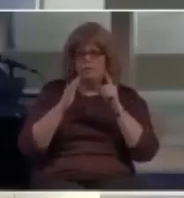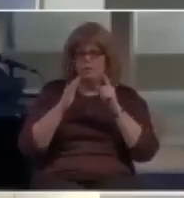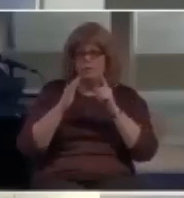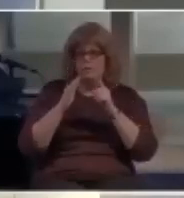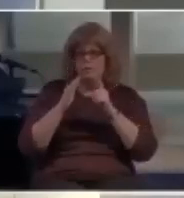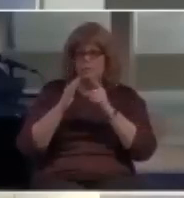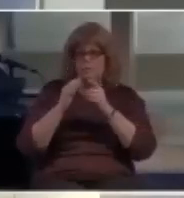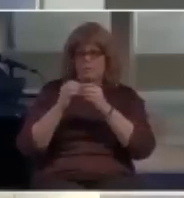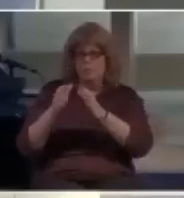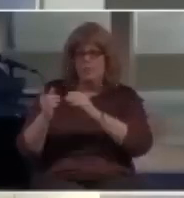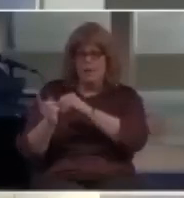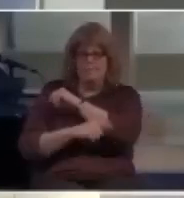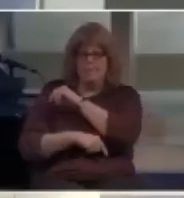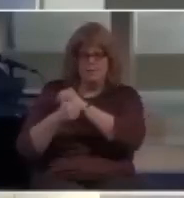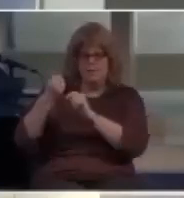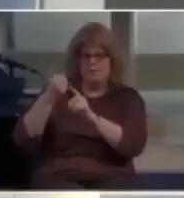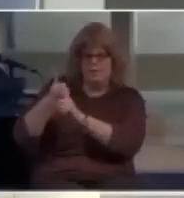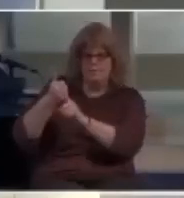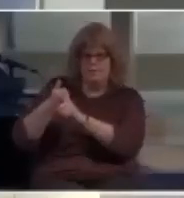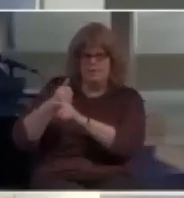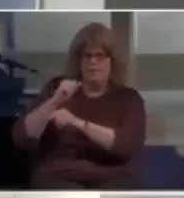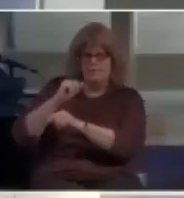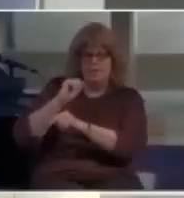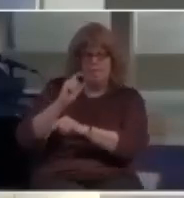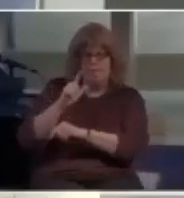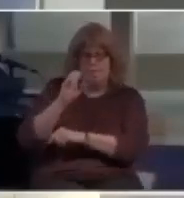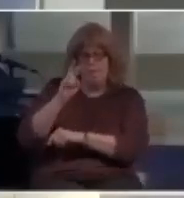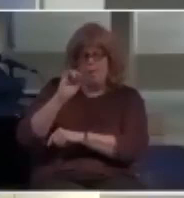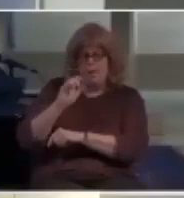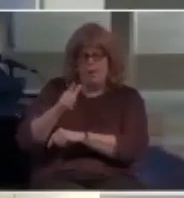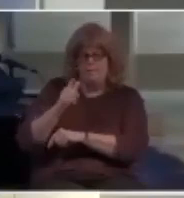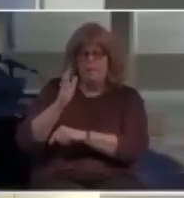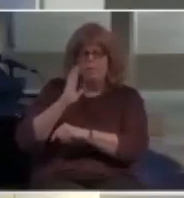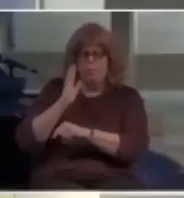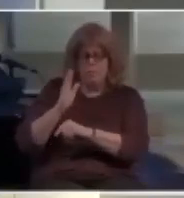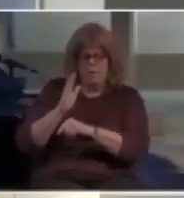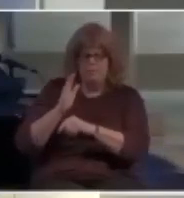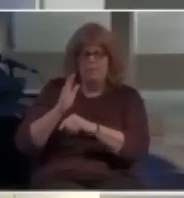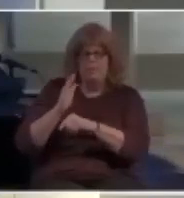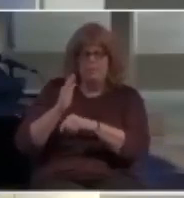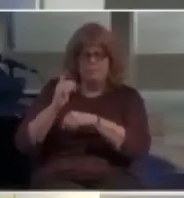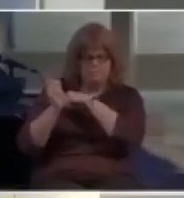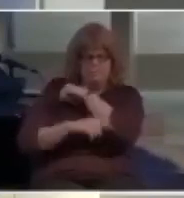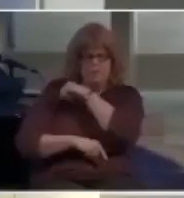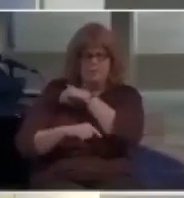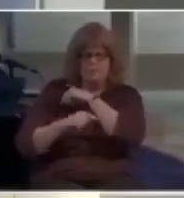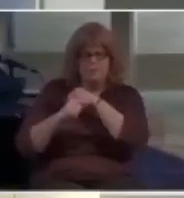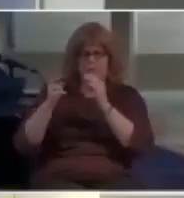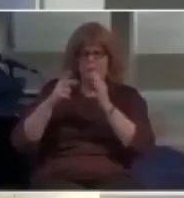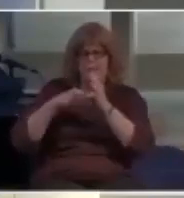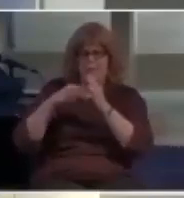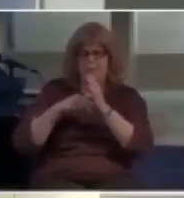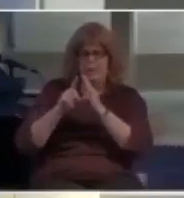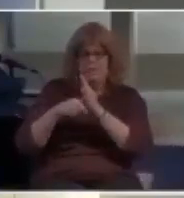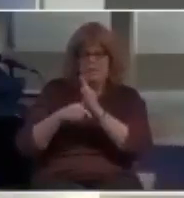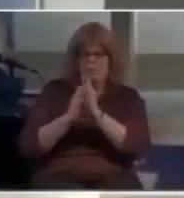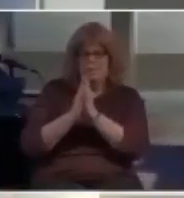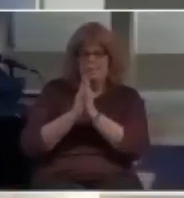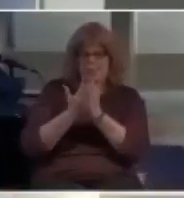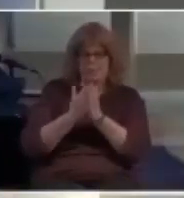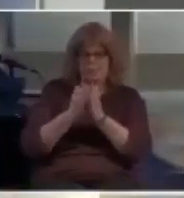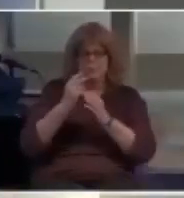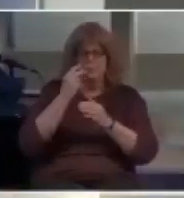unjudged, and that all of the evil and those who perpetrated it will be held to account. And we read about that later in the book when